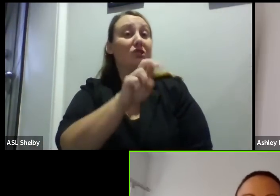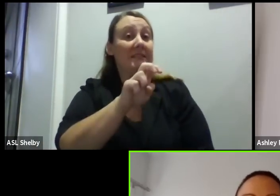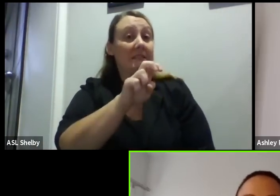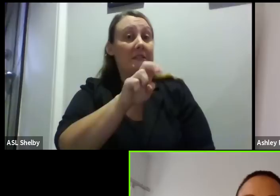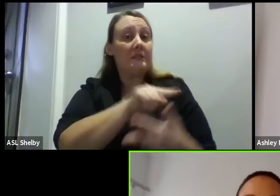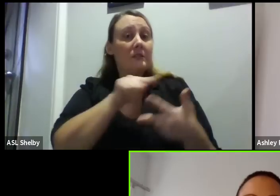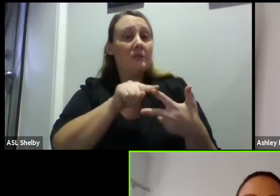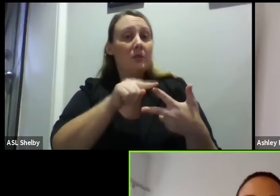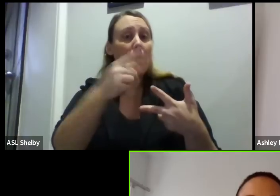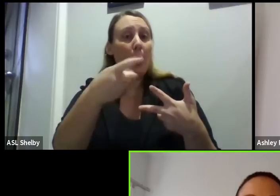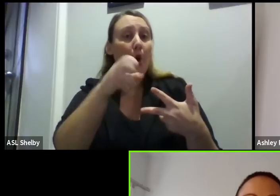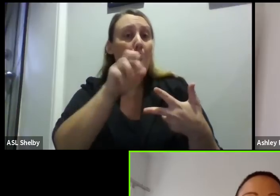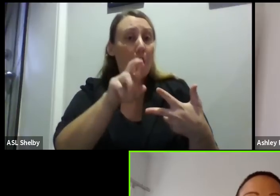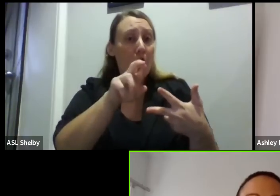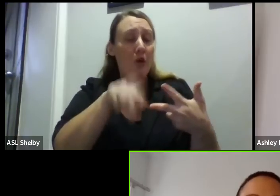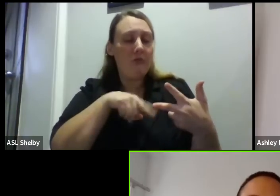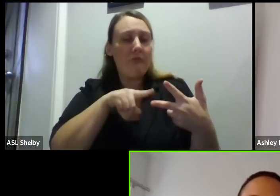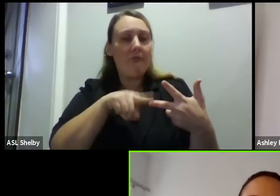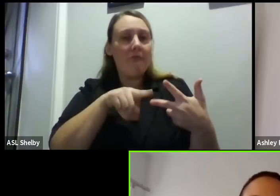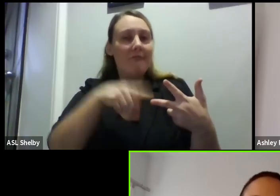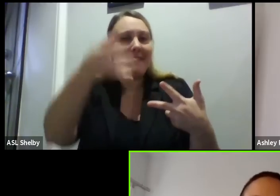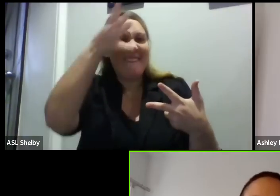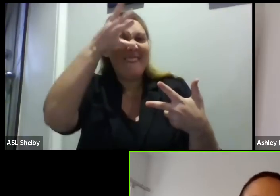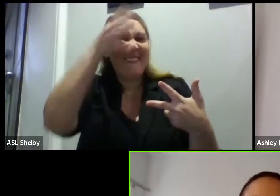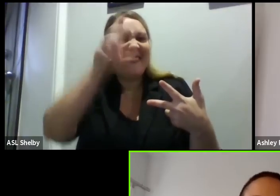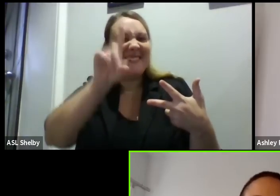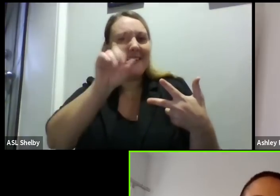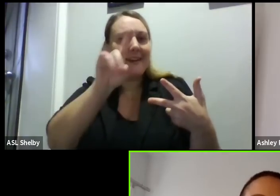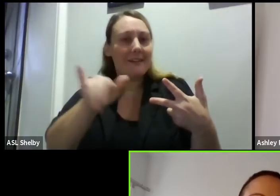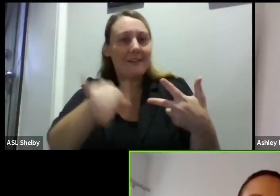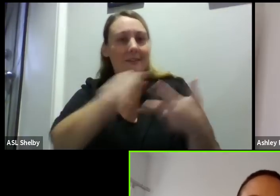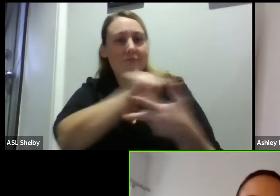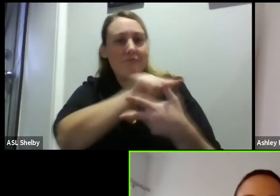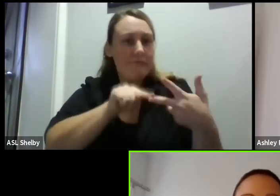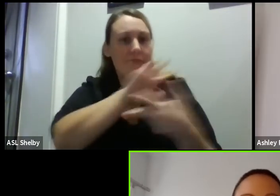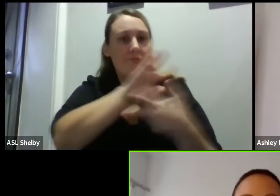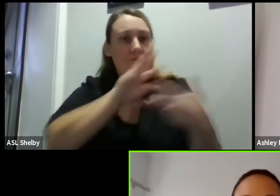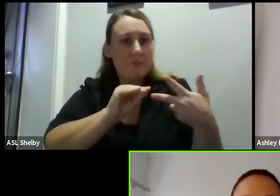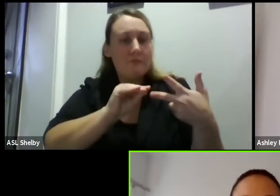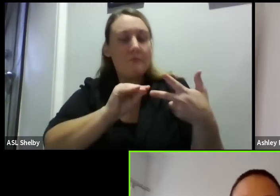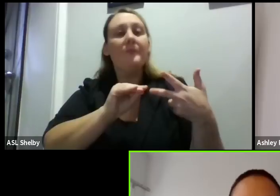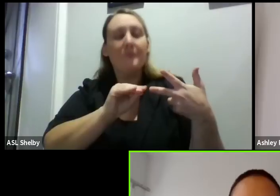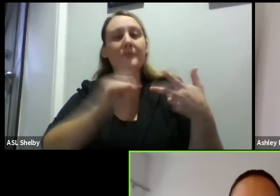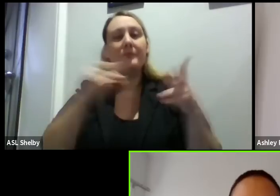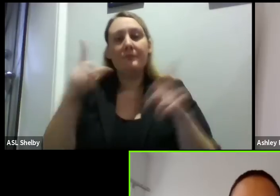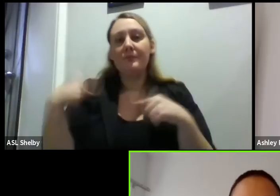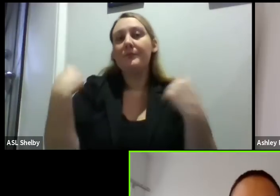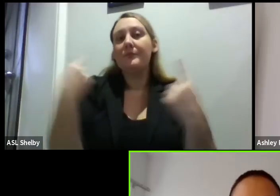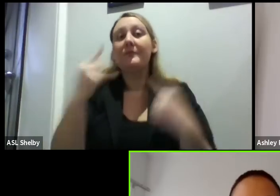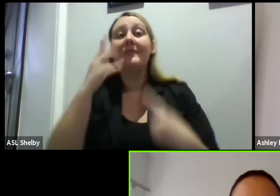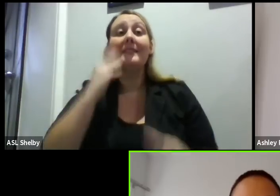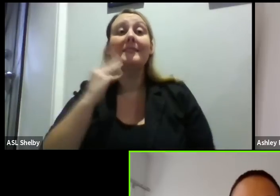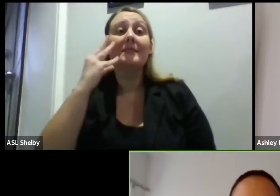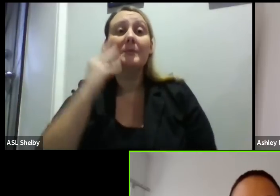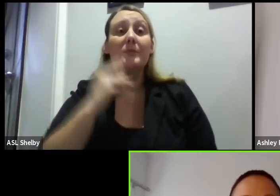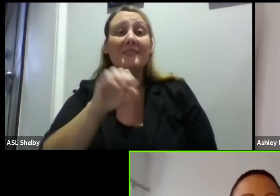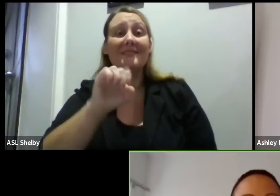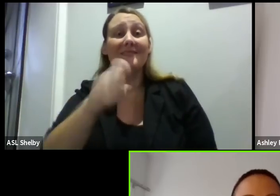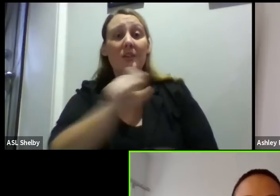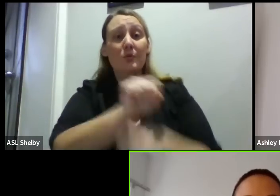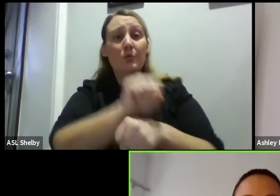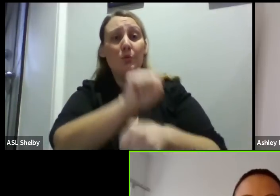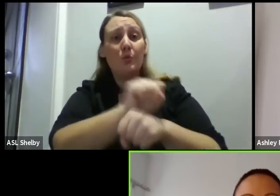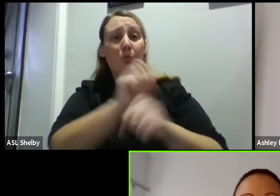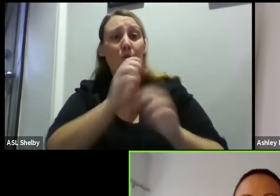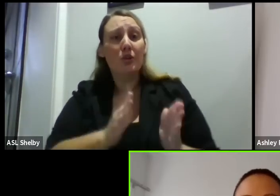She's been a professional dominatrix for over a decade and a sex worker for more than 14 years. And